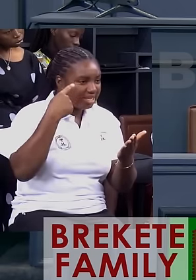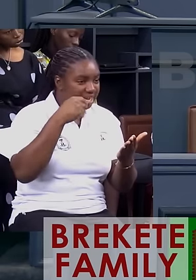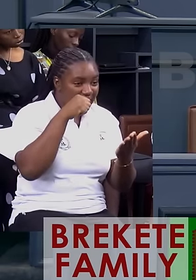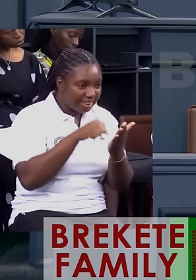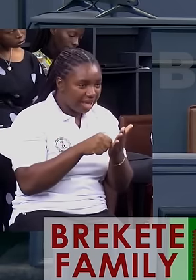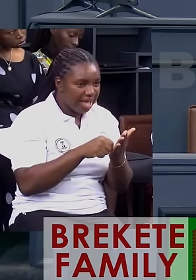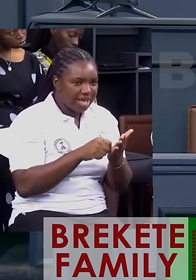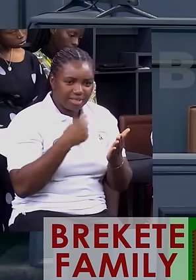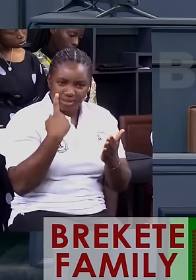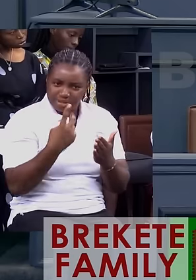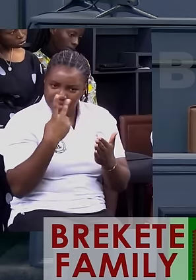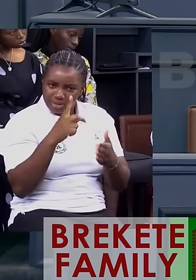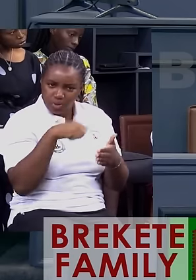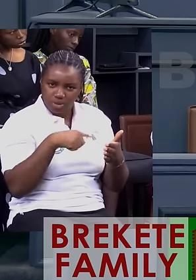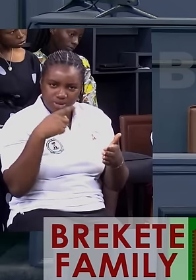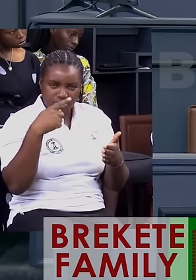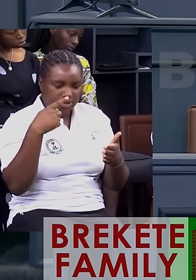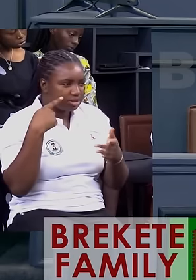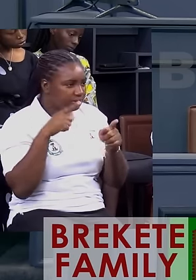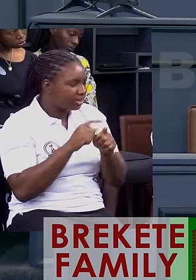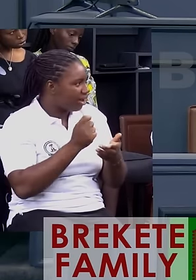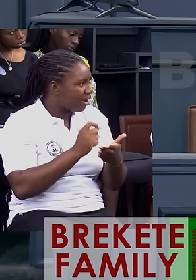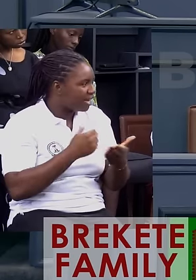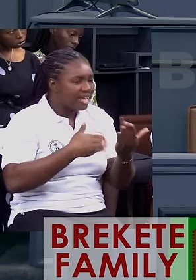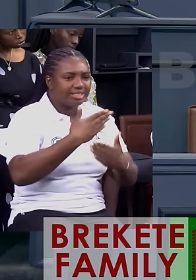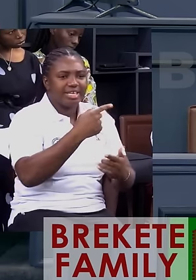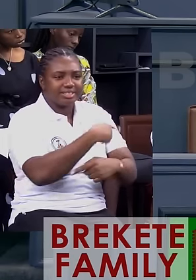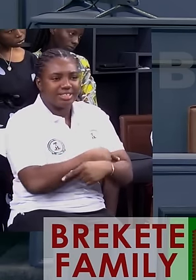day, she can't send message. I be WhatsApp. Say